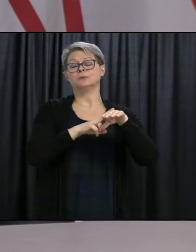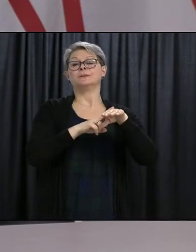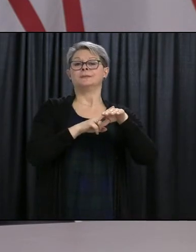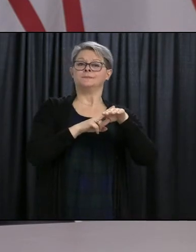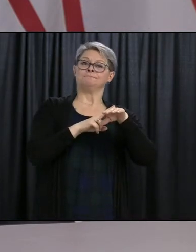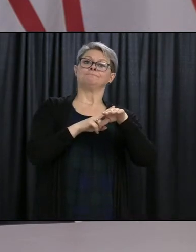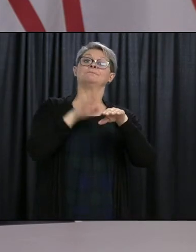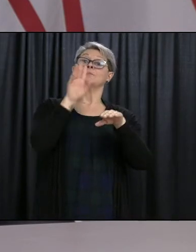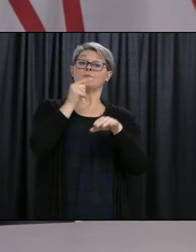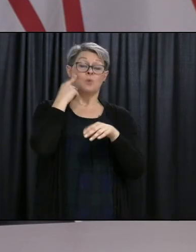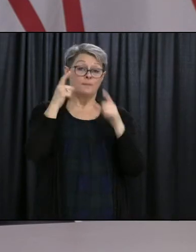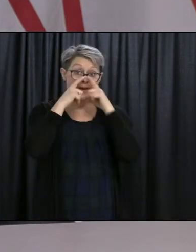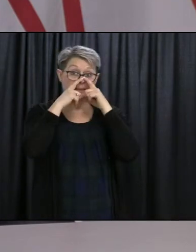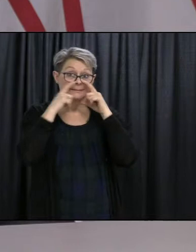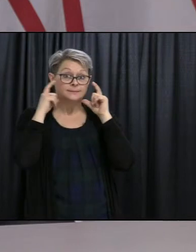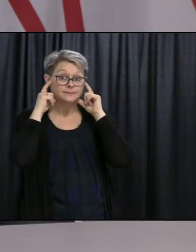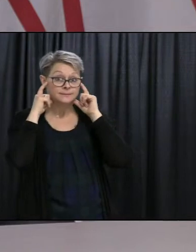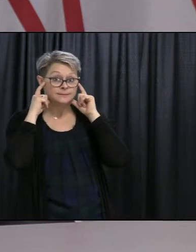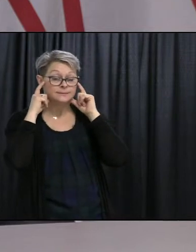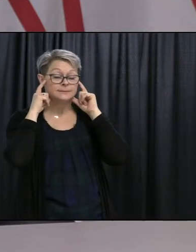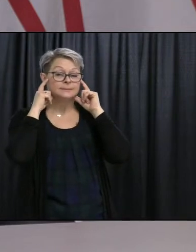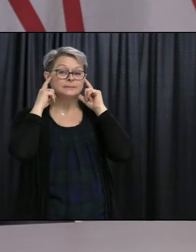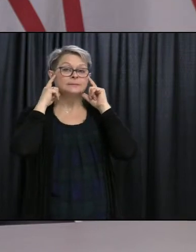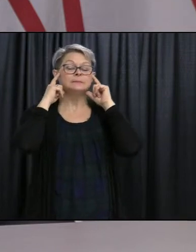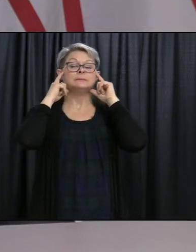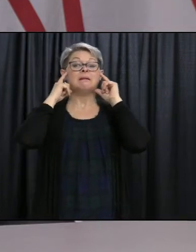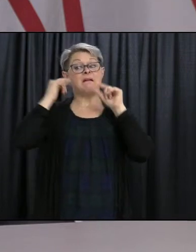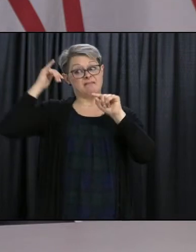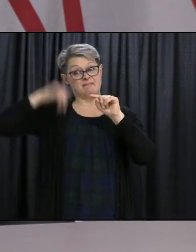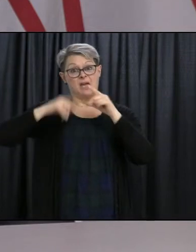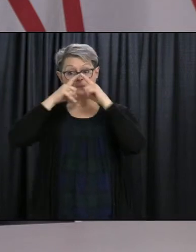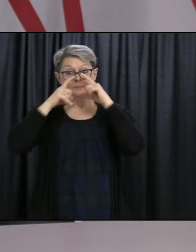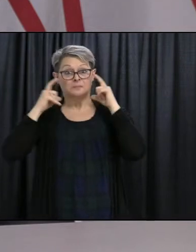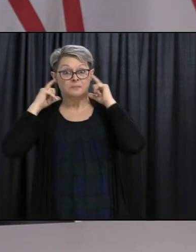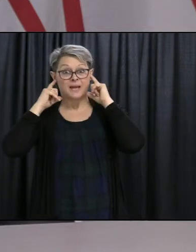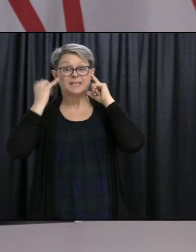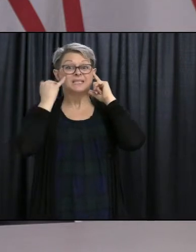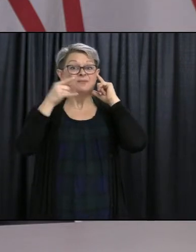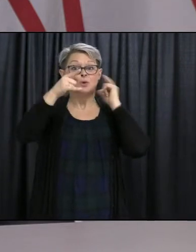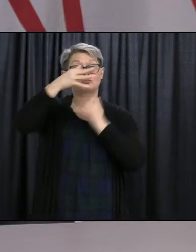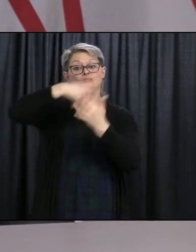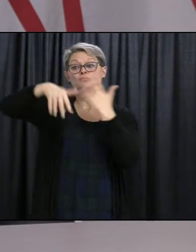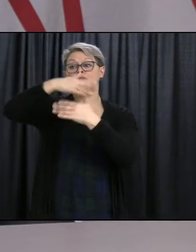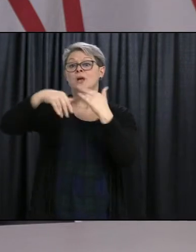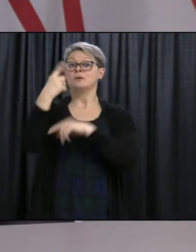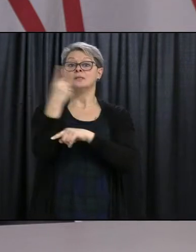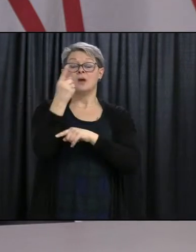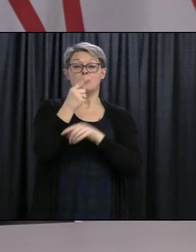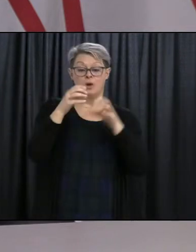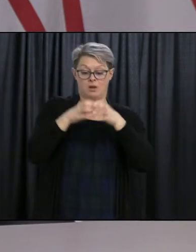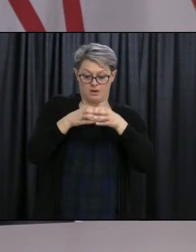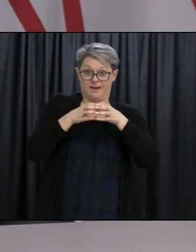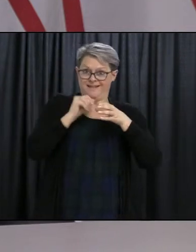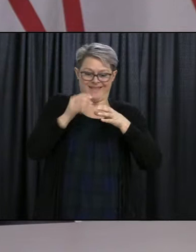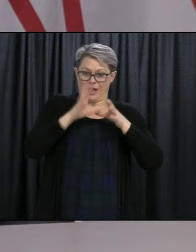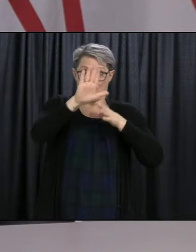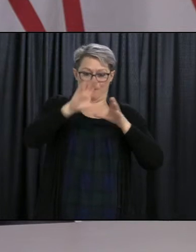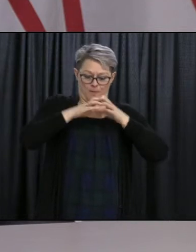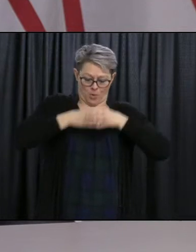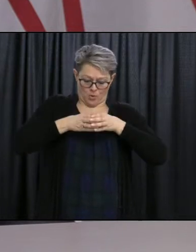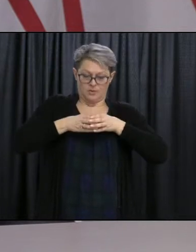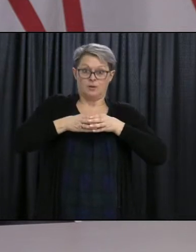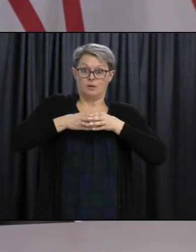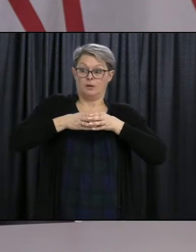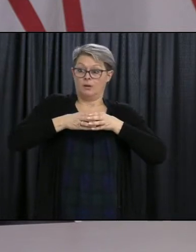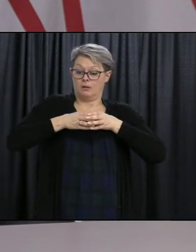with regard to mask wearing, certainly I think any time that you're around people who aren't in your bubble, it's always a good idea to wear a